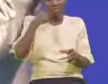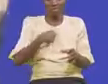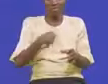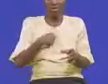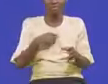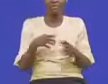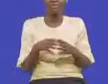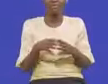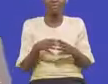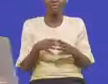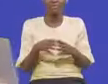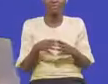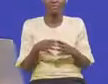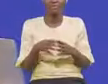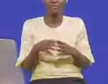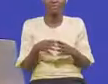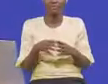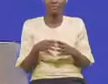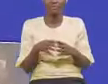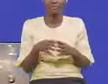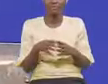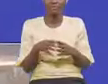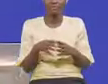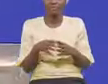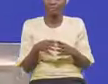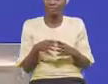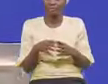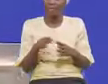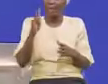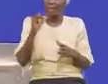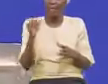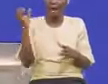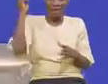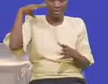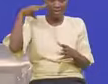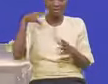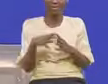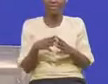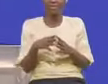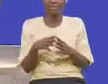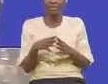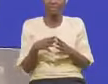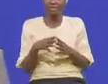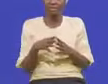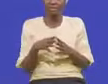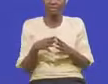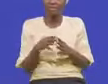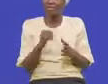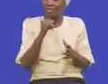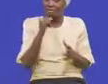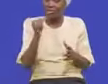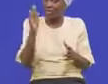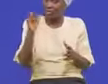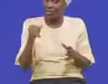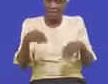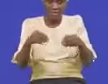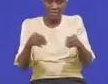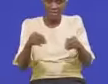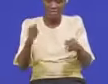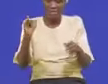Menyebe nusenuke Kristo wa tanye owedo. By grace. To amon vave me. Not by trade, by